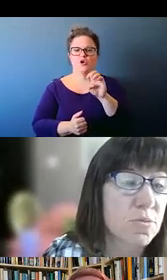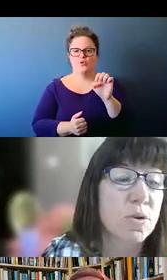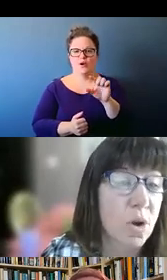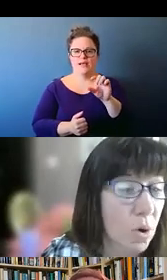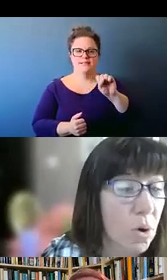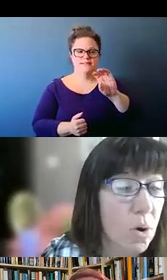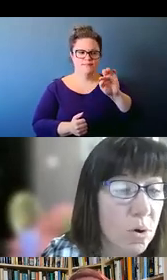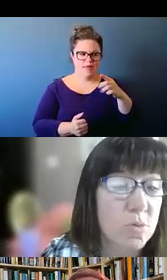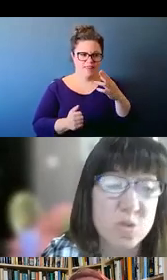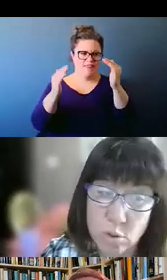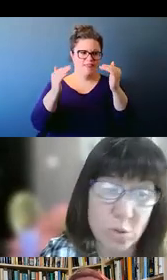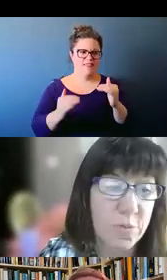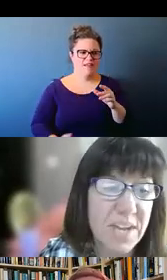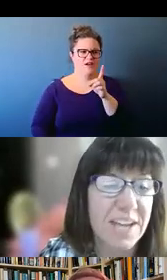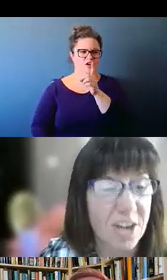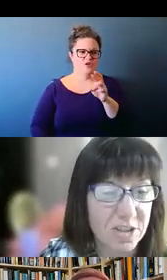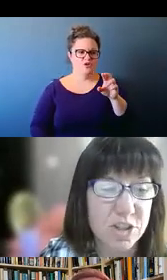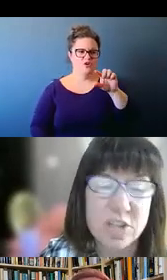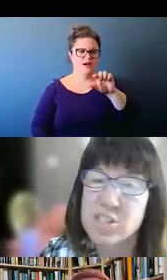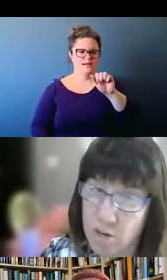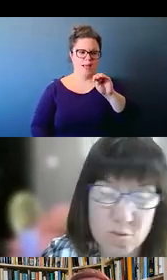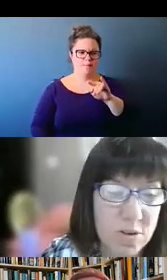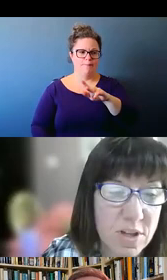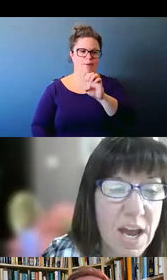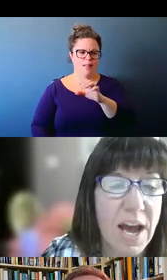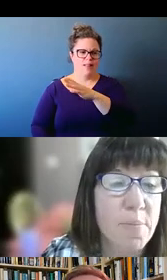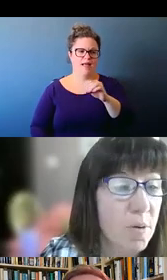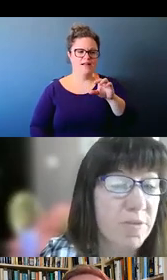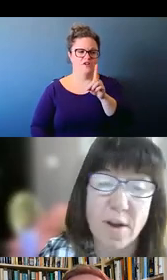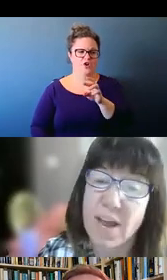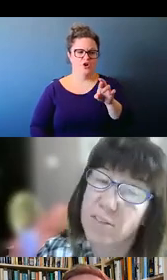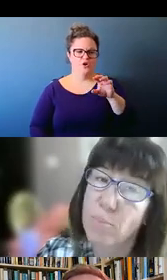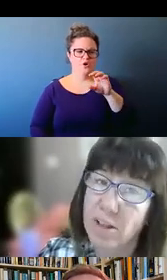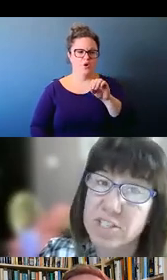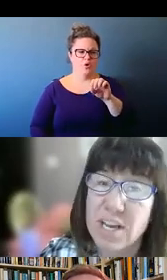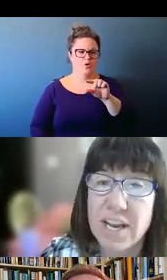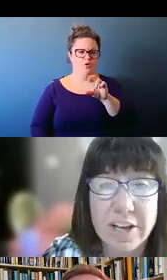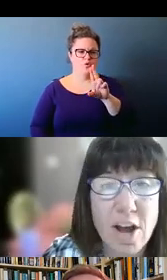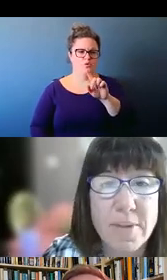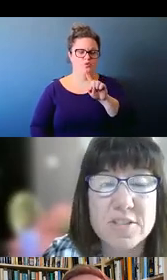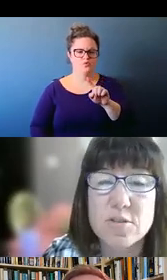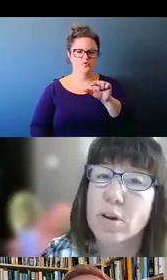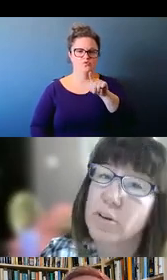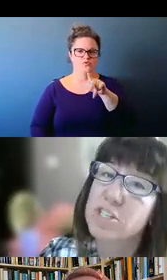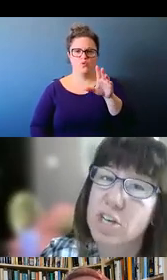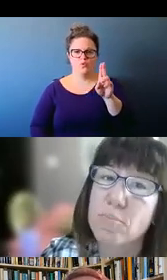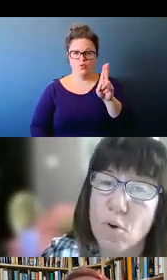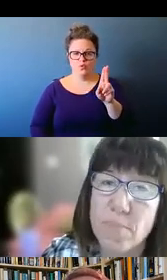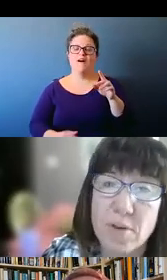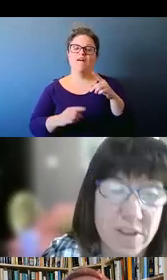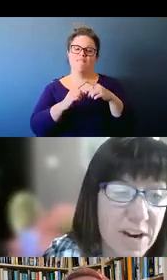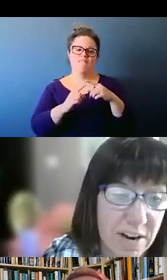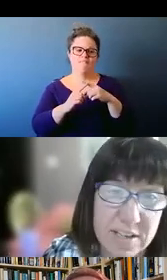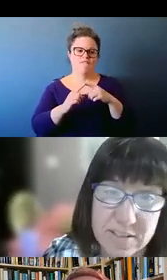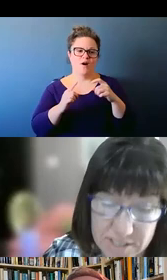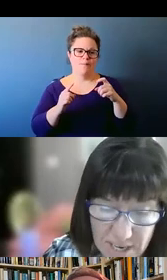Dr. Umut Uzulu, and Dr. John Siriu, both from Anthropology and Economics, who are going to share more